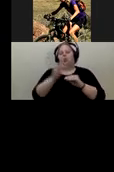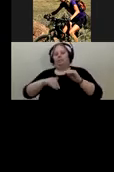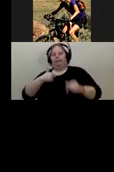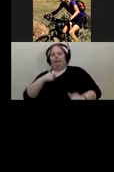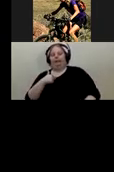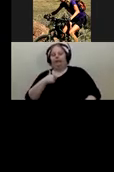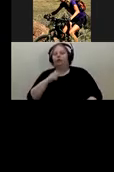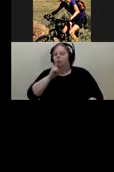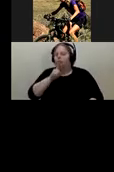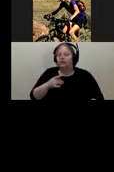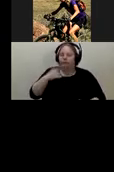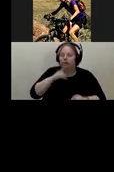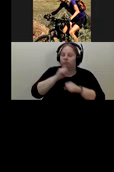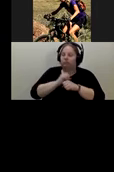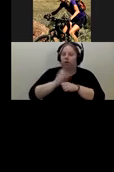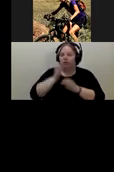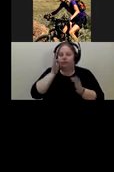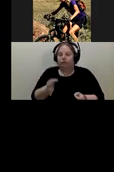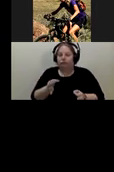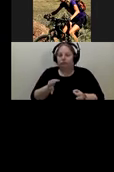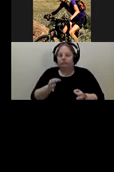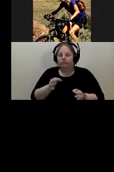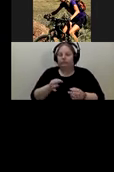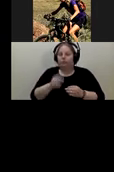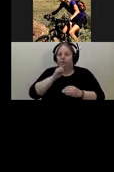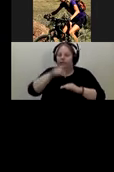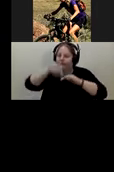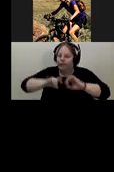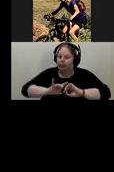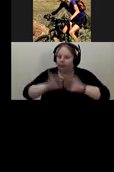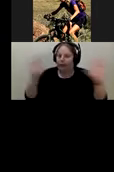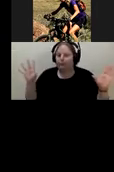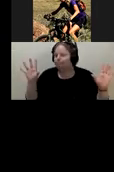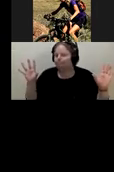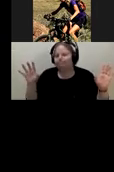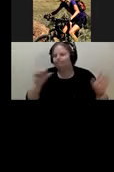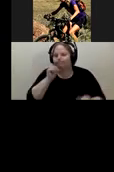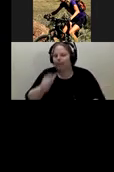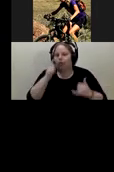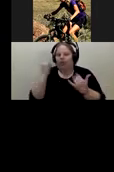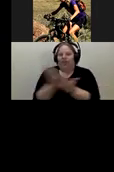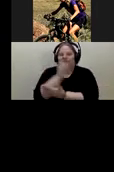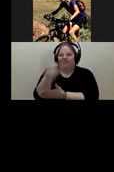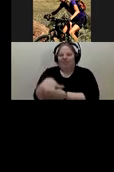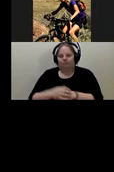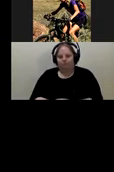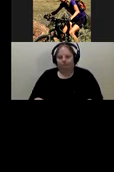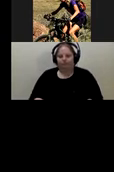our ethics and our decision-making on a very deep or clear level. And so we're going to do that today.